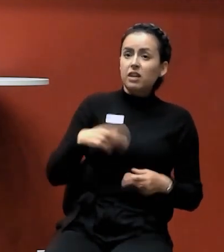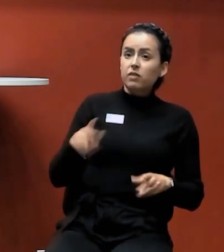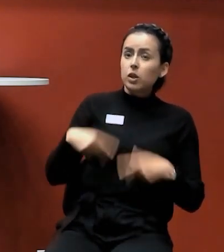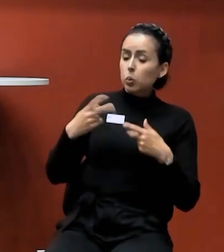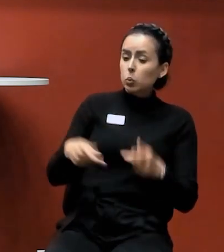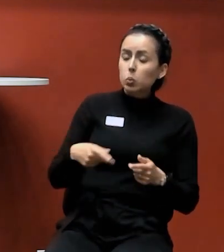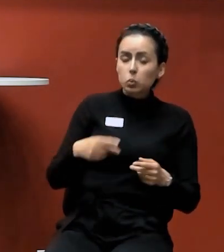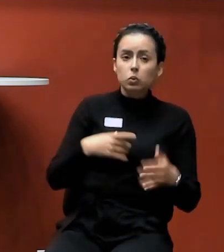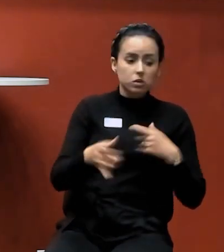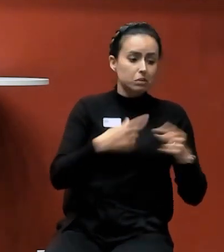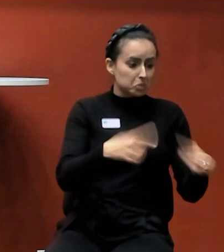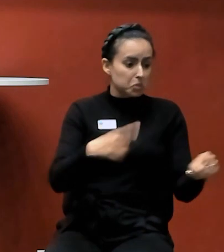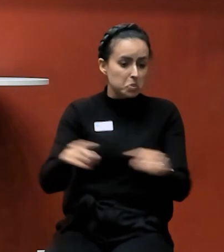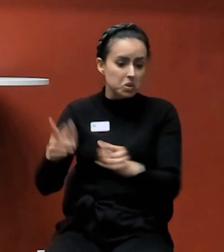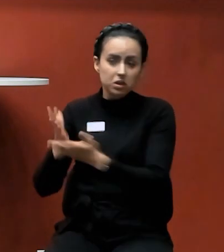have money. So it's